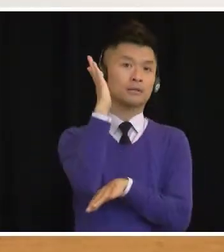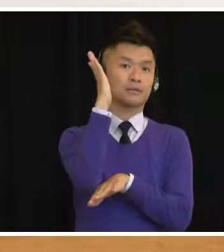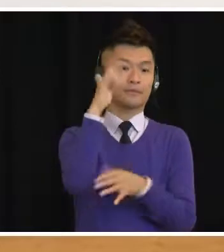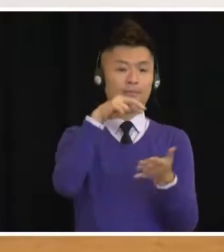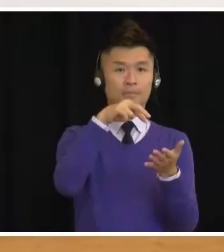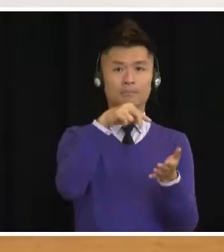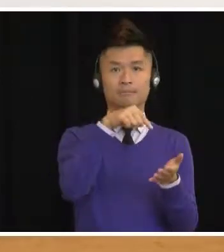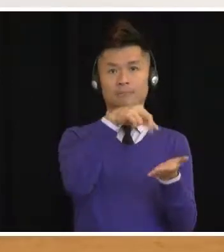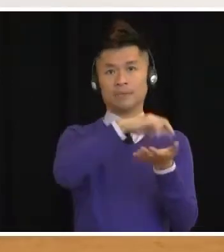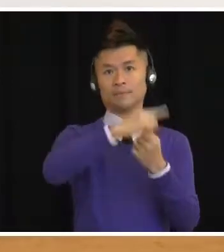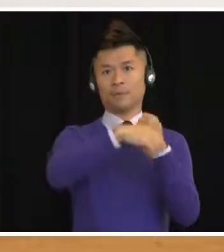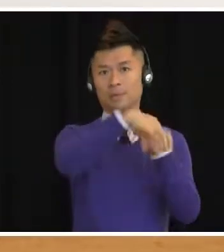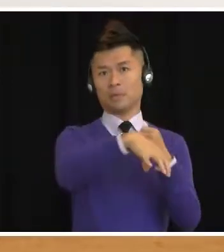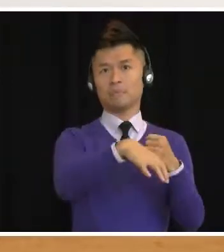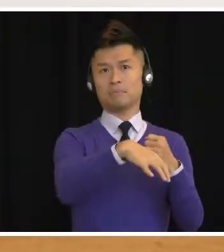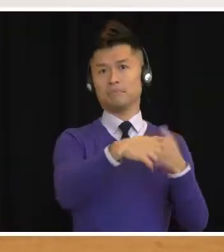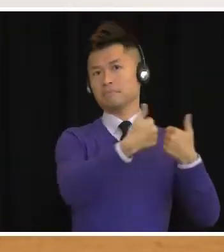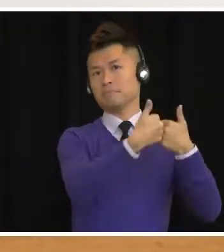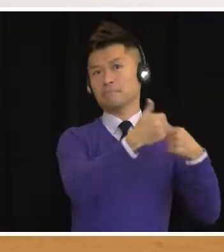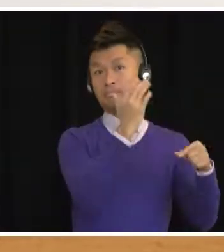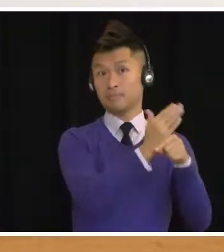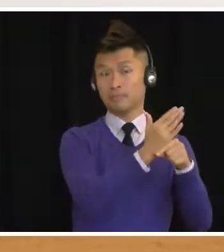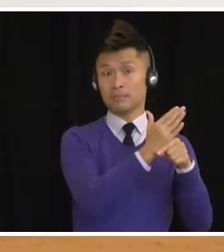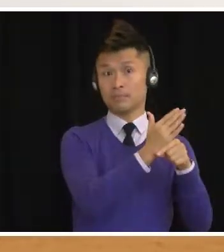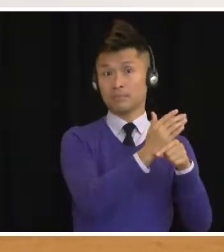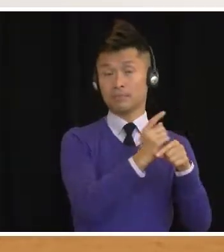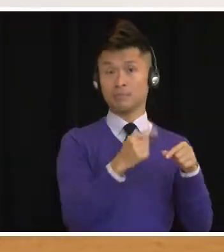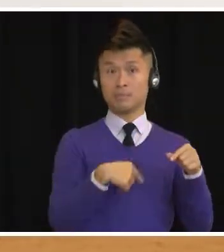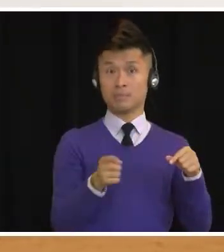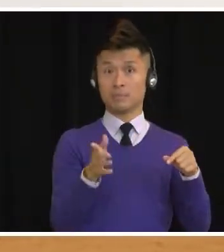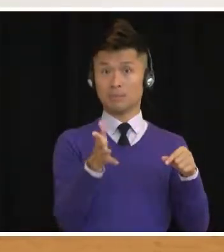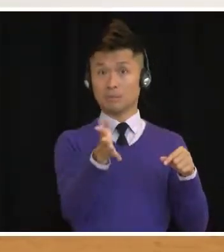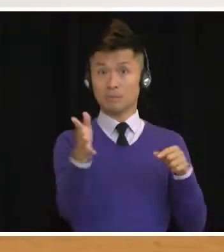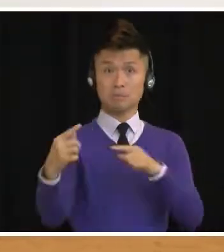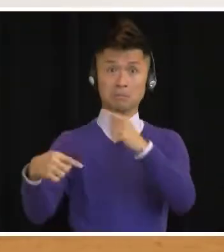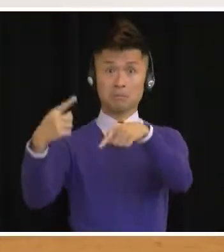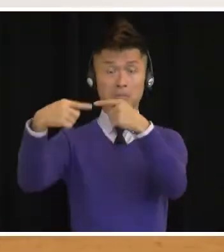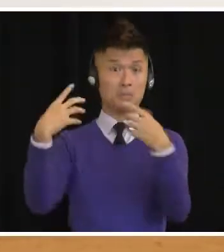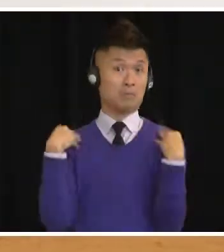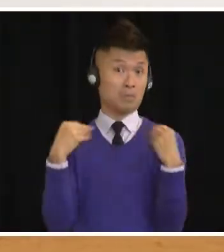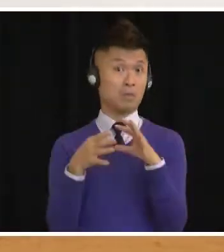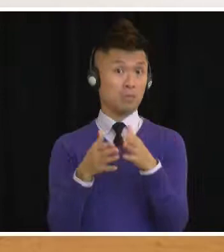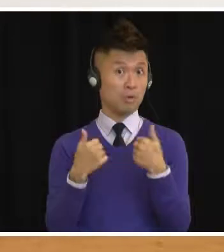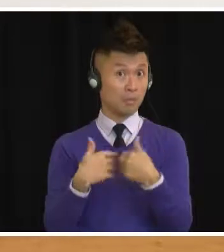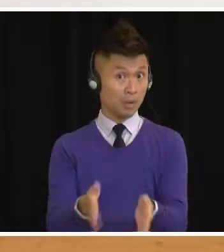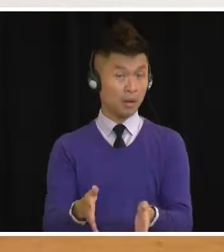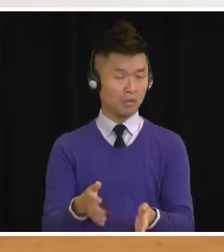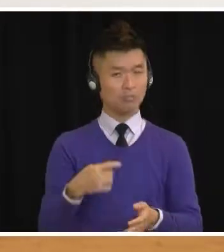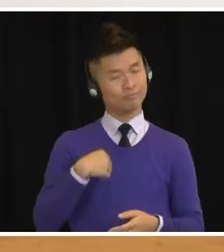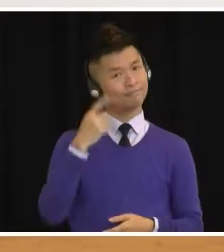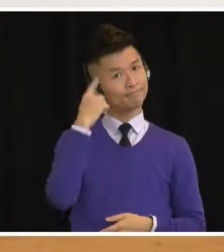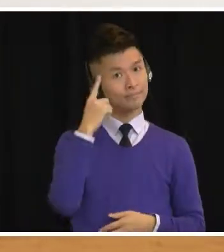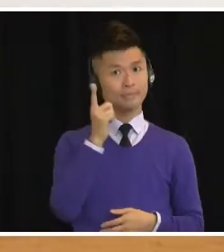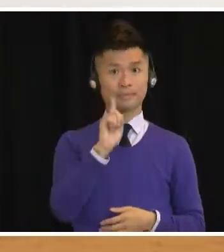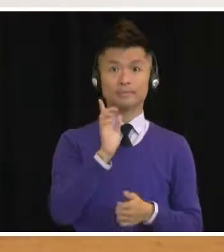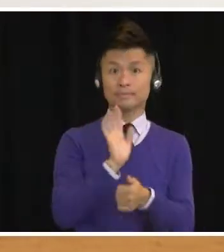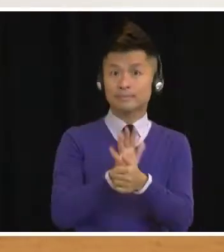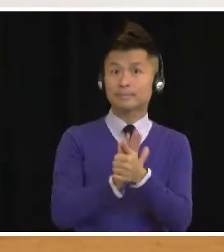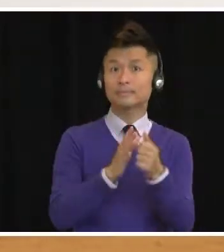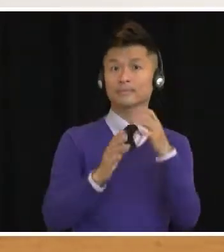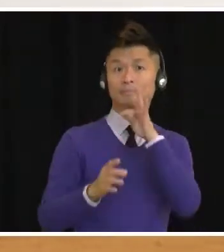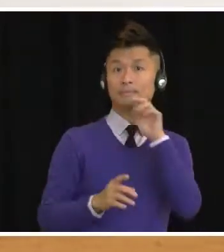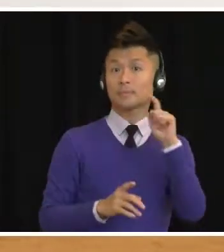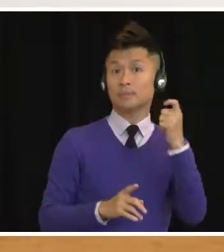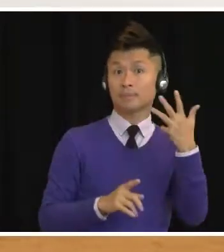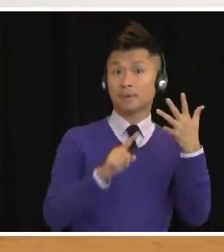prospects of helping this group of children? By the way, I think we don't have the statistics of the number